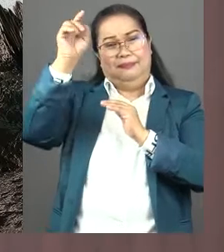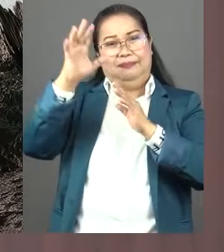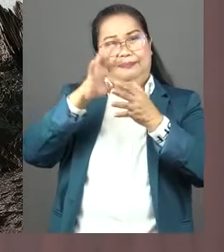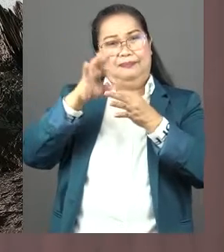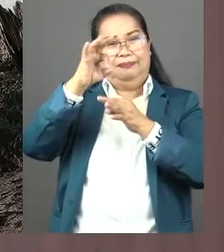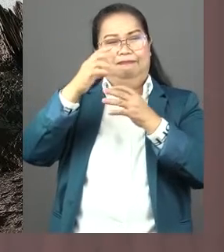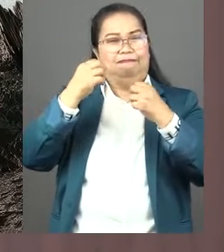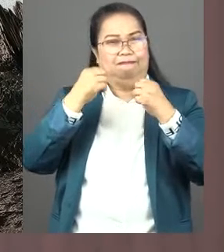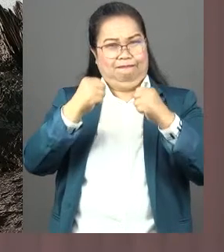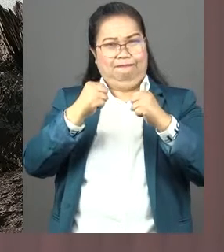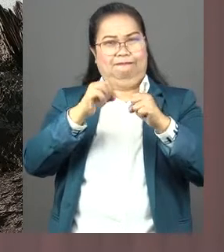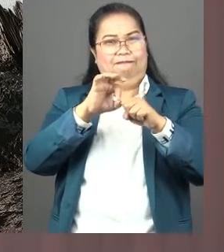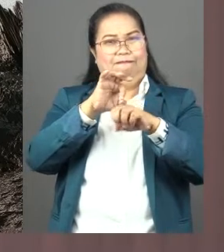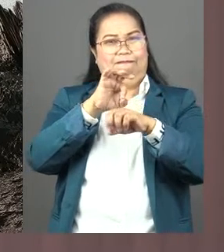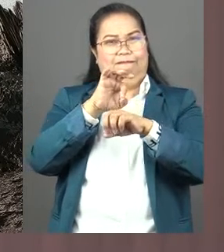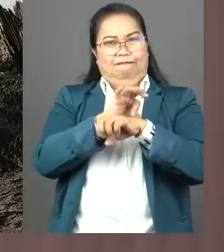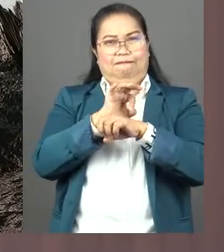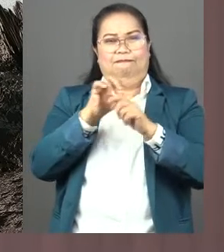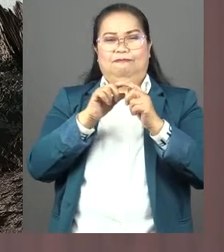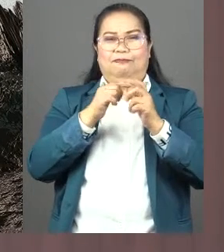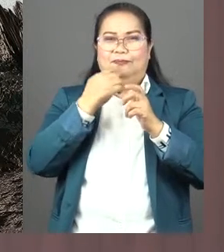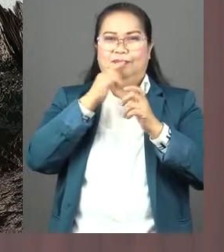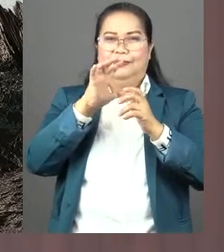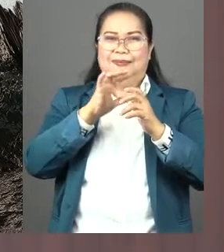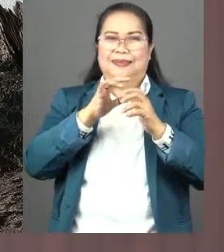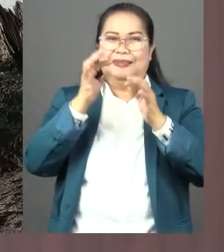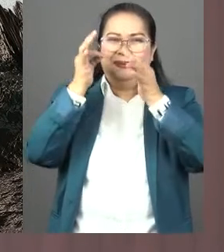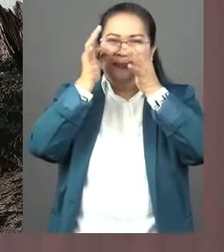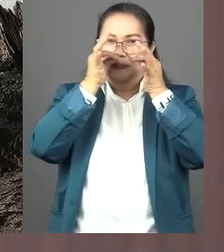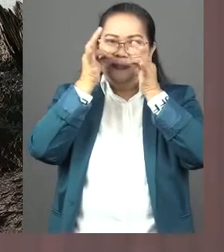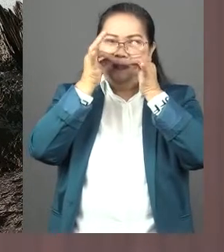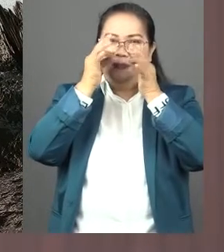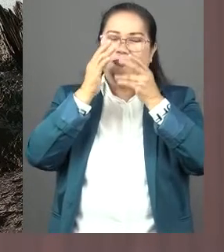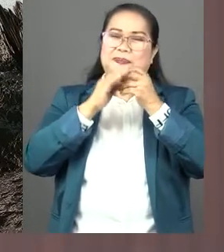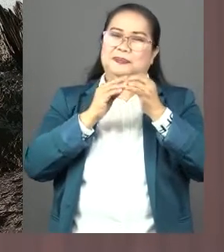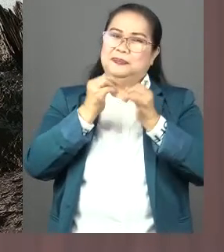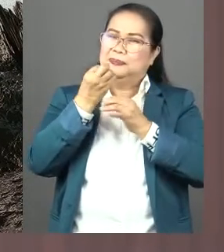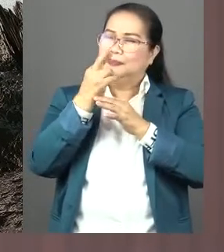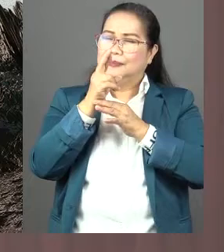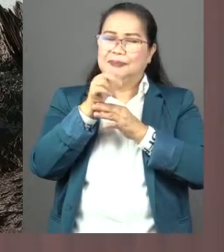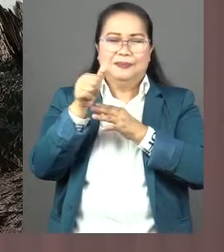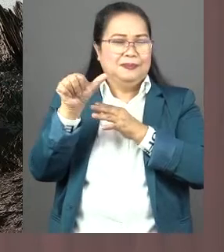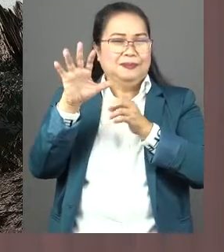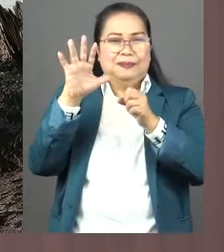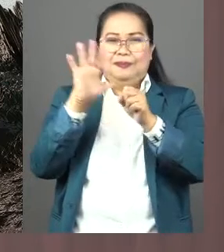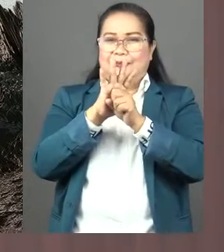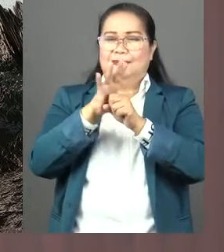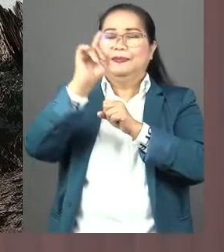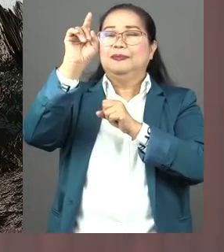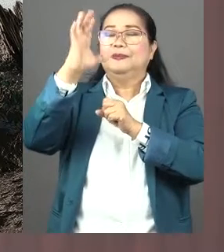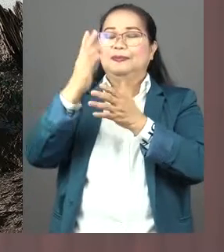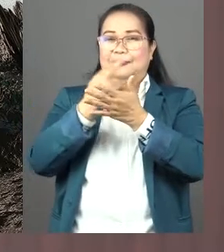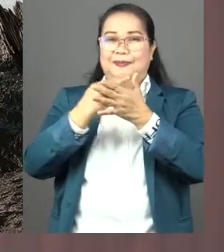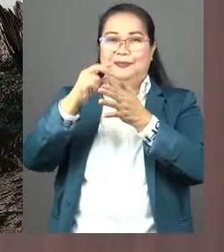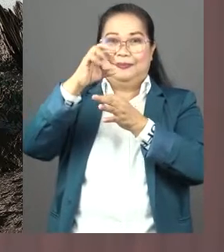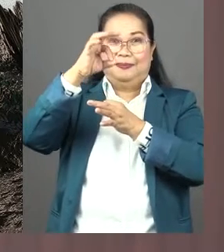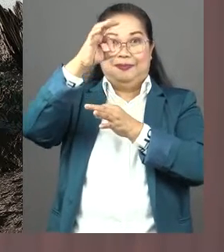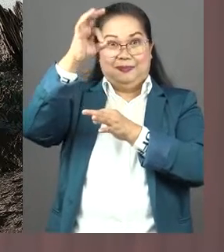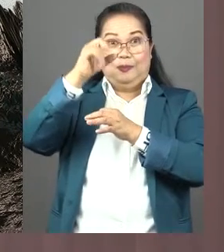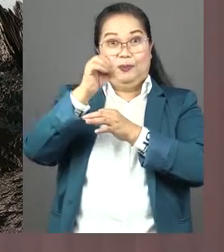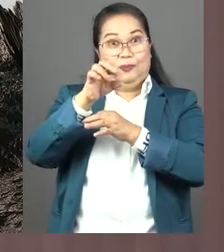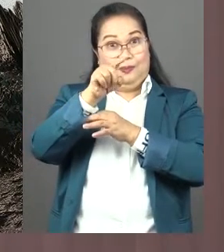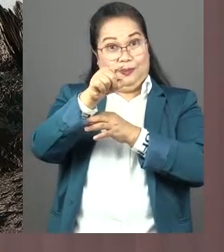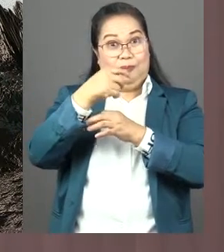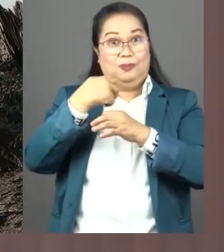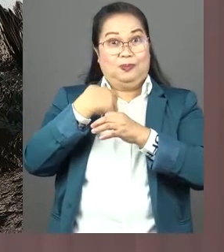a powerful force. It could be the spirit of drugs, the spirit of something else. But let's be filled with God's Spirit, or we'll be